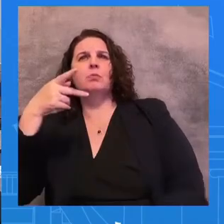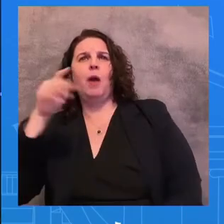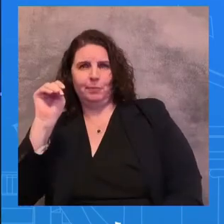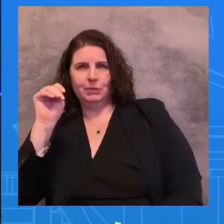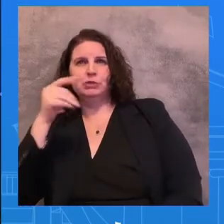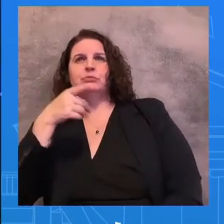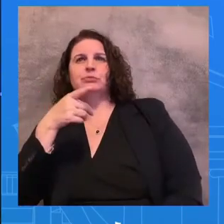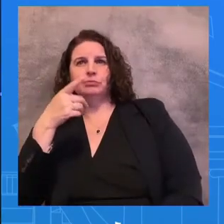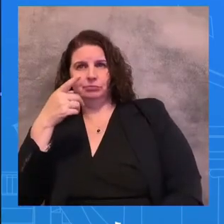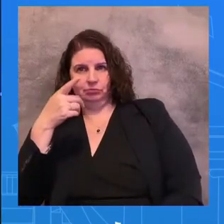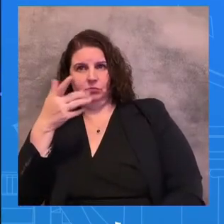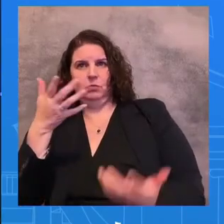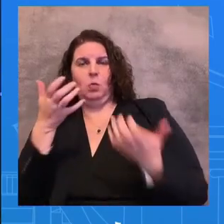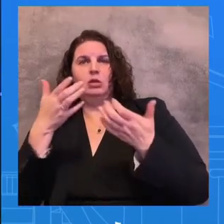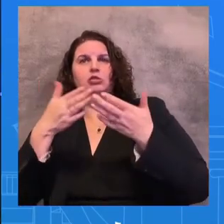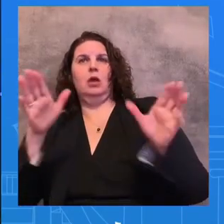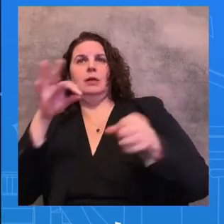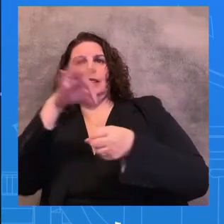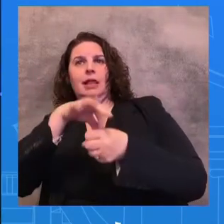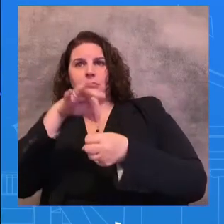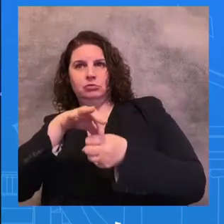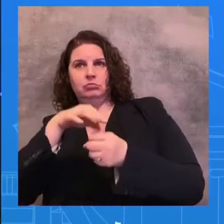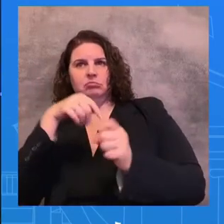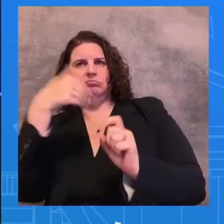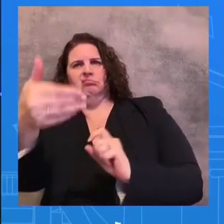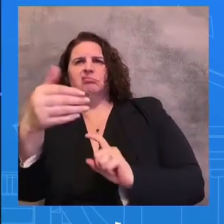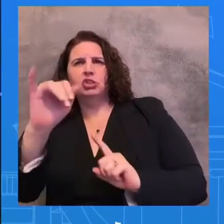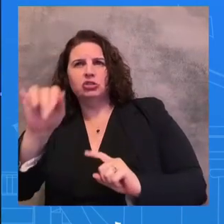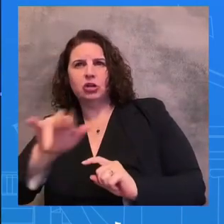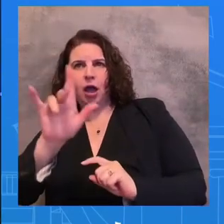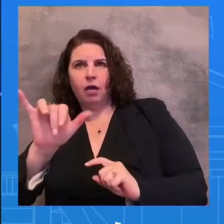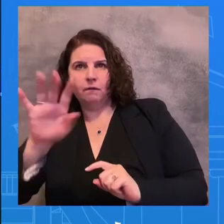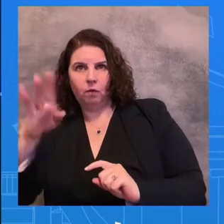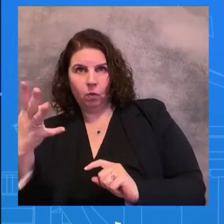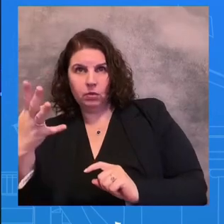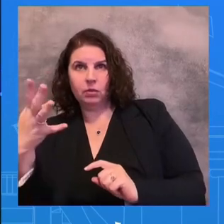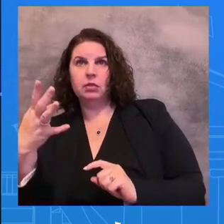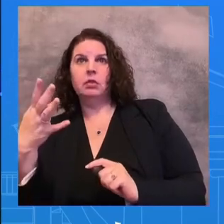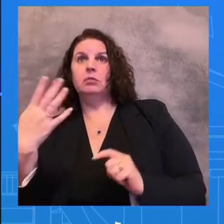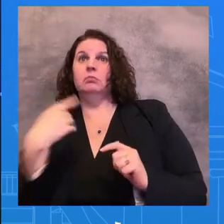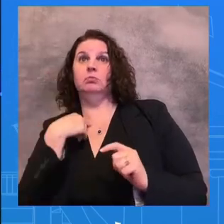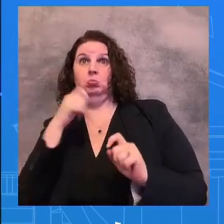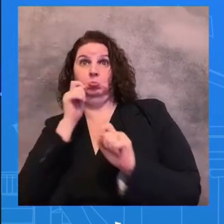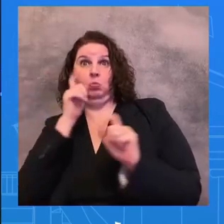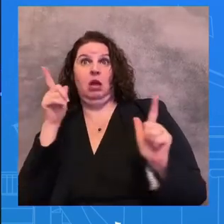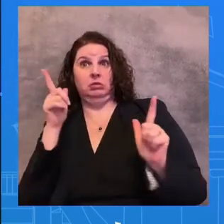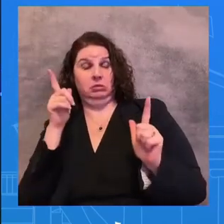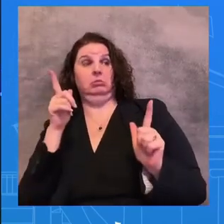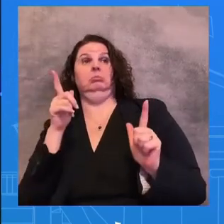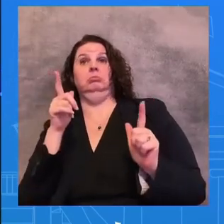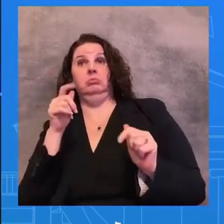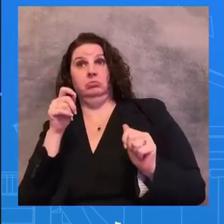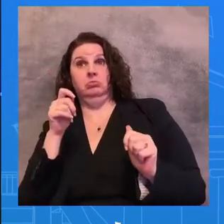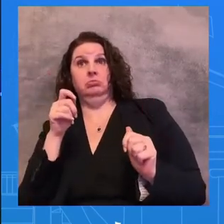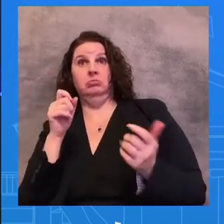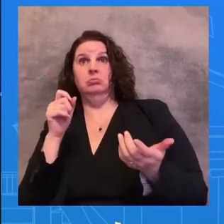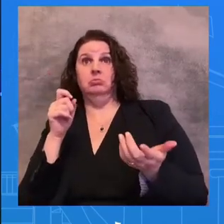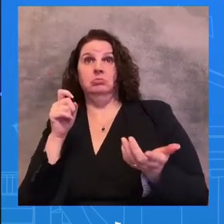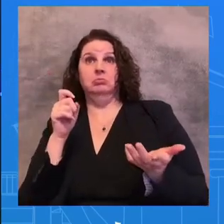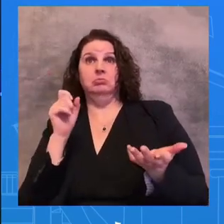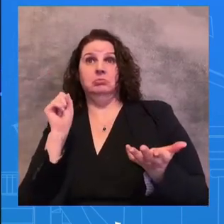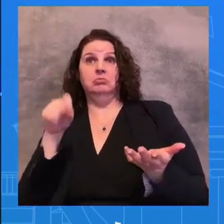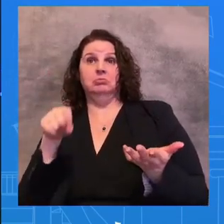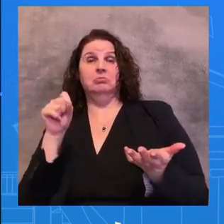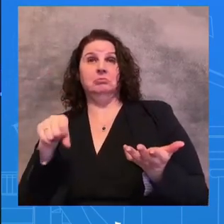confess that I was surprised to see it today because I think it was not an expected announcement. But I don't have any real comment on it because I'll leave it to the UK